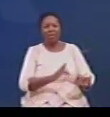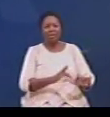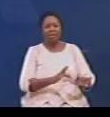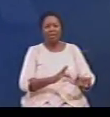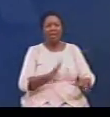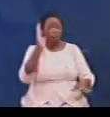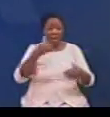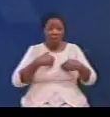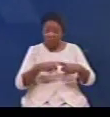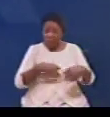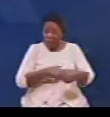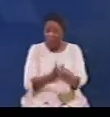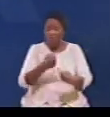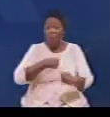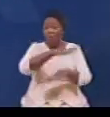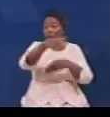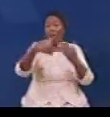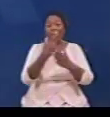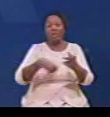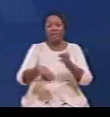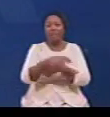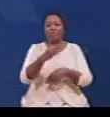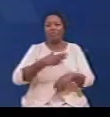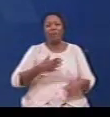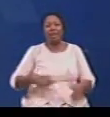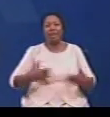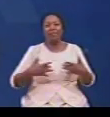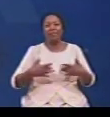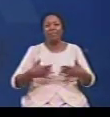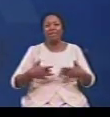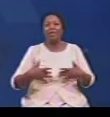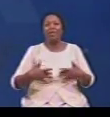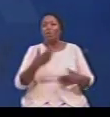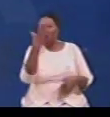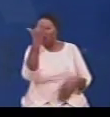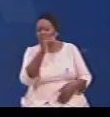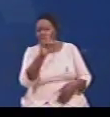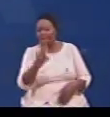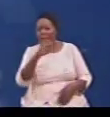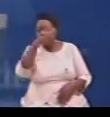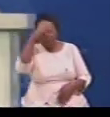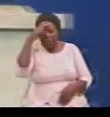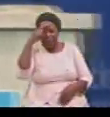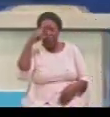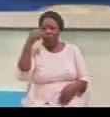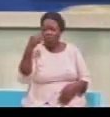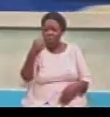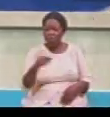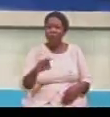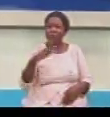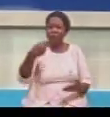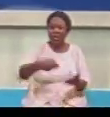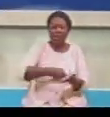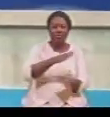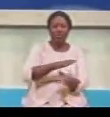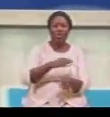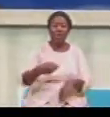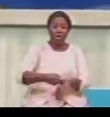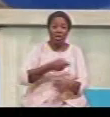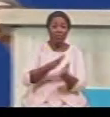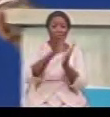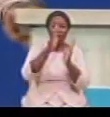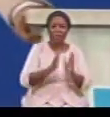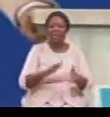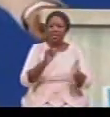have to follow me all the days of my life. Why? Because of the shepherd that